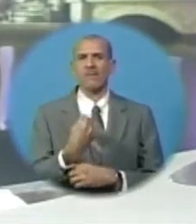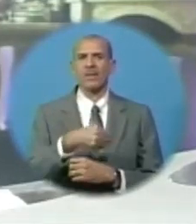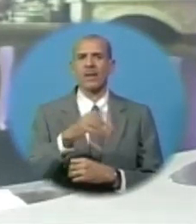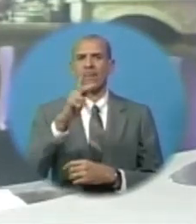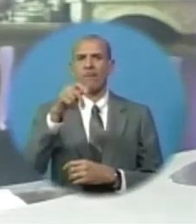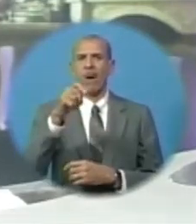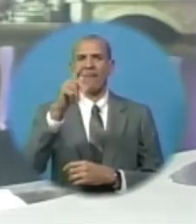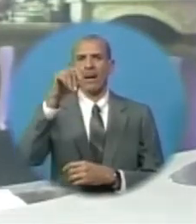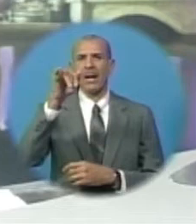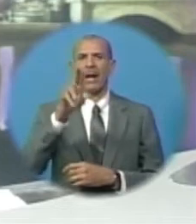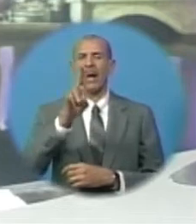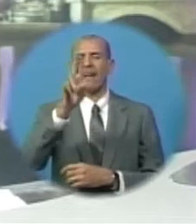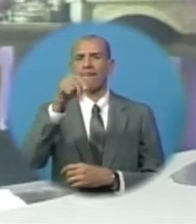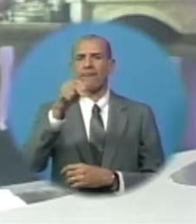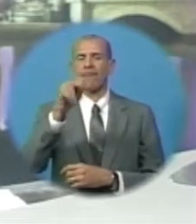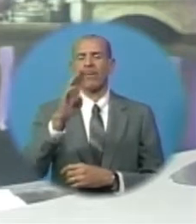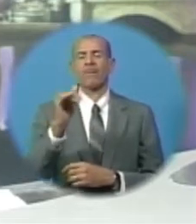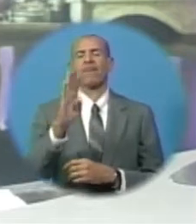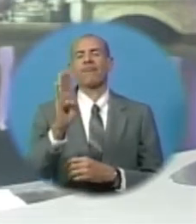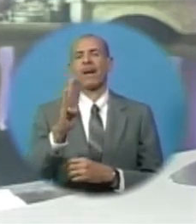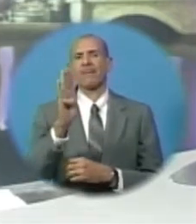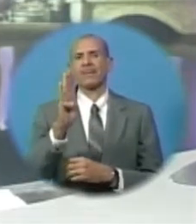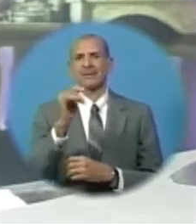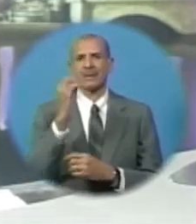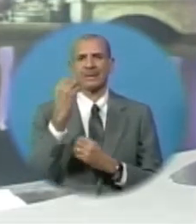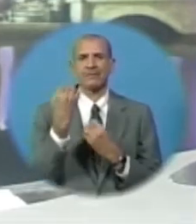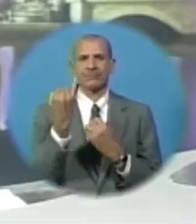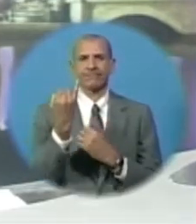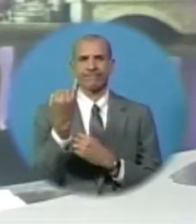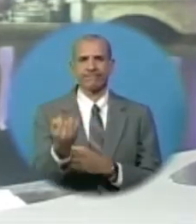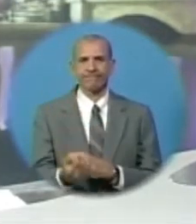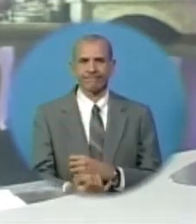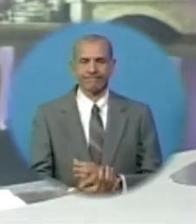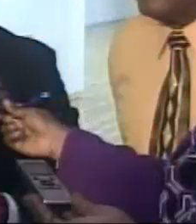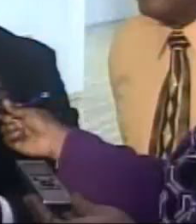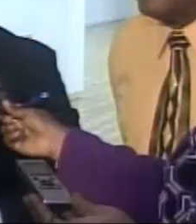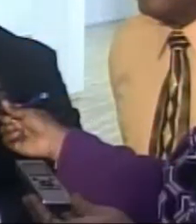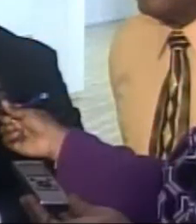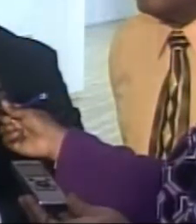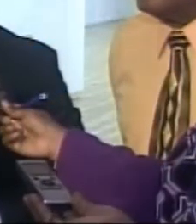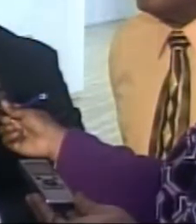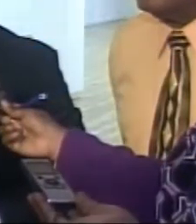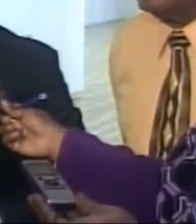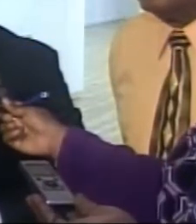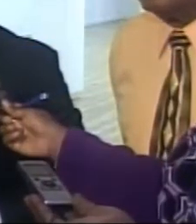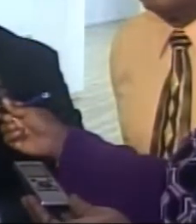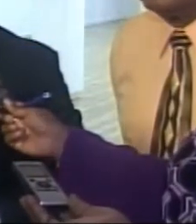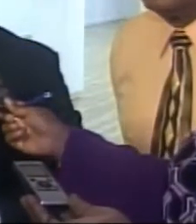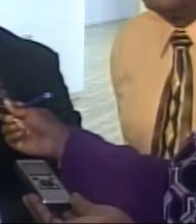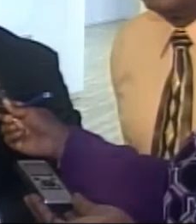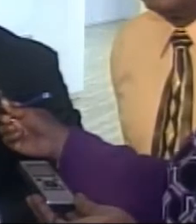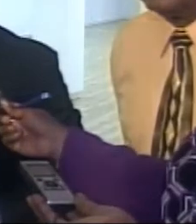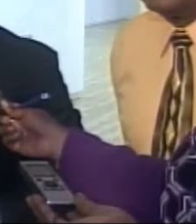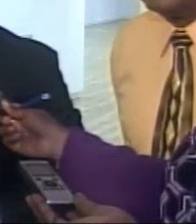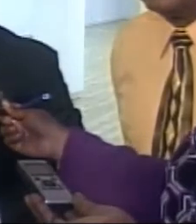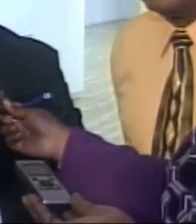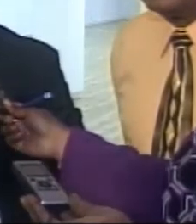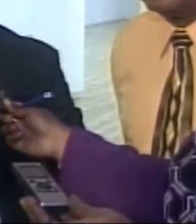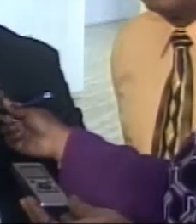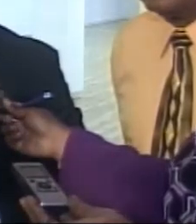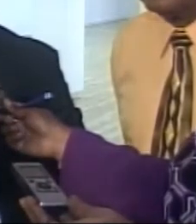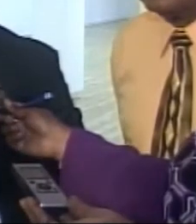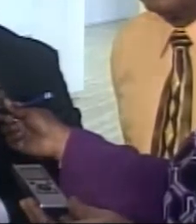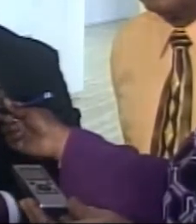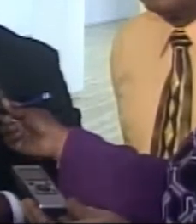exhibition concept by Massey Barbados. It is something that has been calling on for a while in terms of having